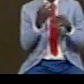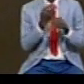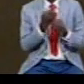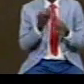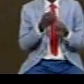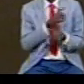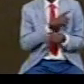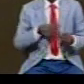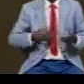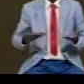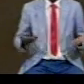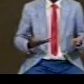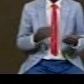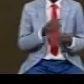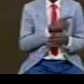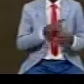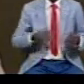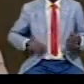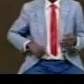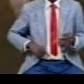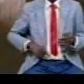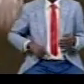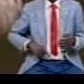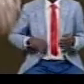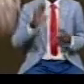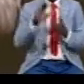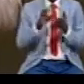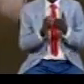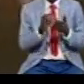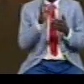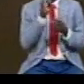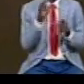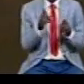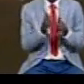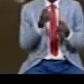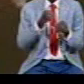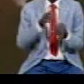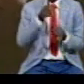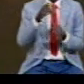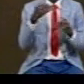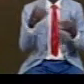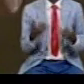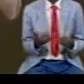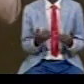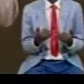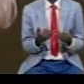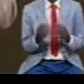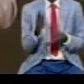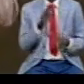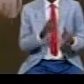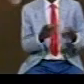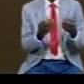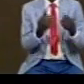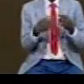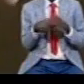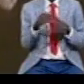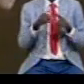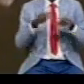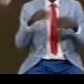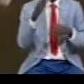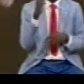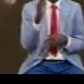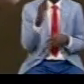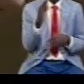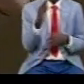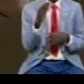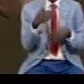Lord is already, in fact, your own has taken place already. People are coming out, giving their testimonies. Make sure that you